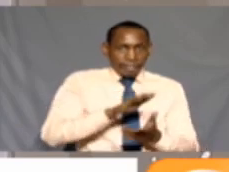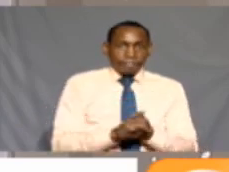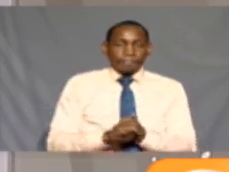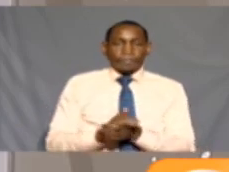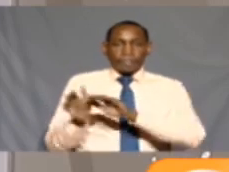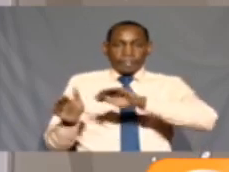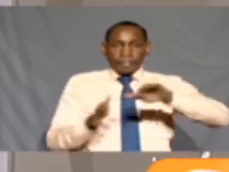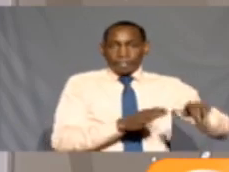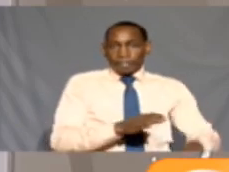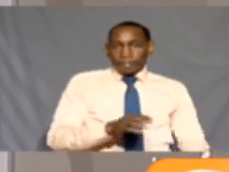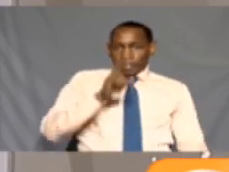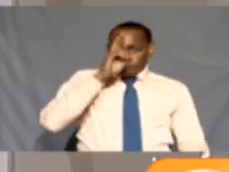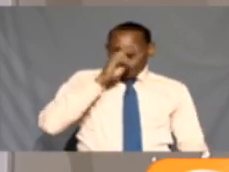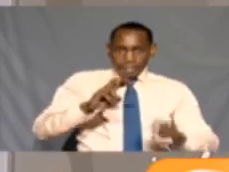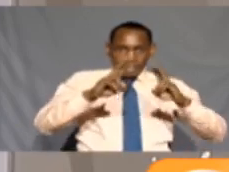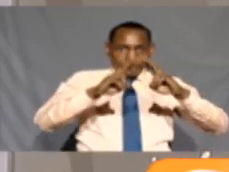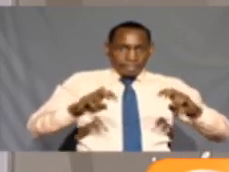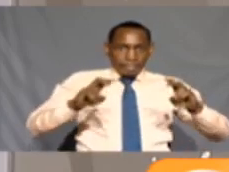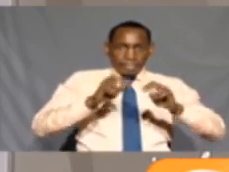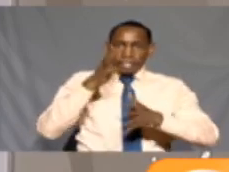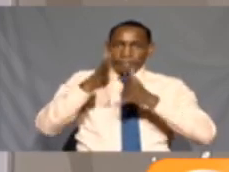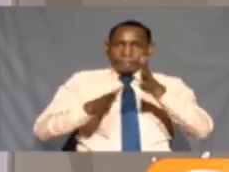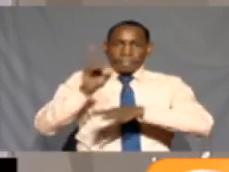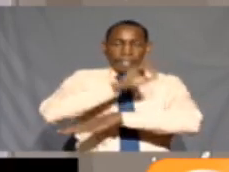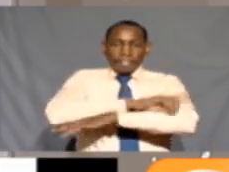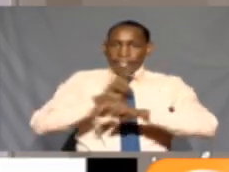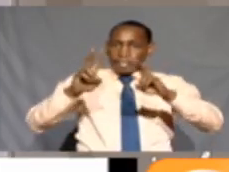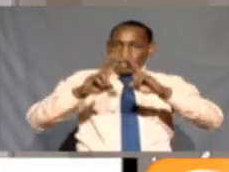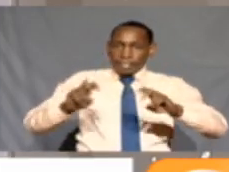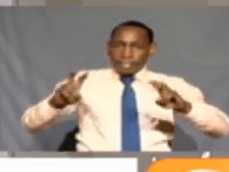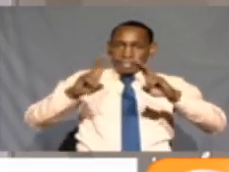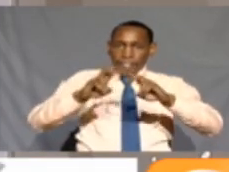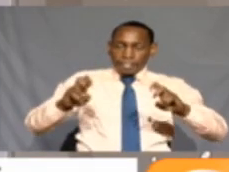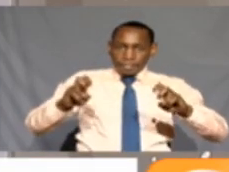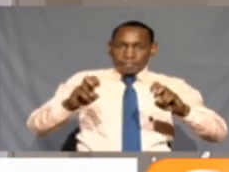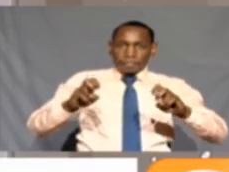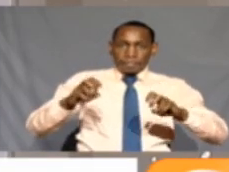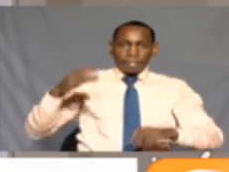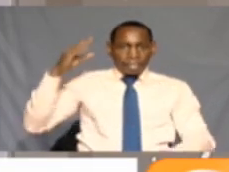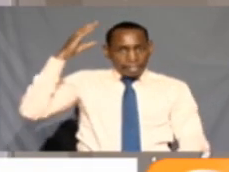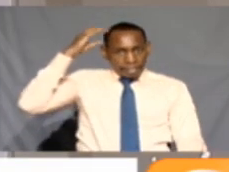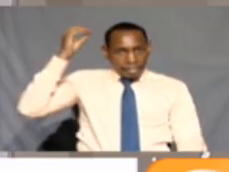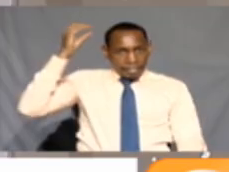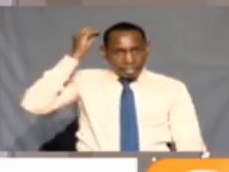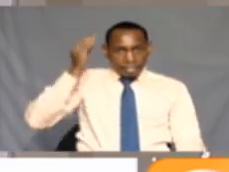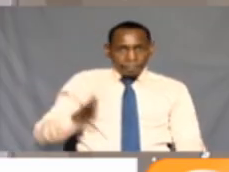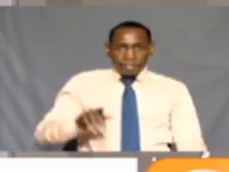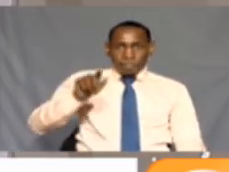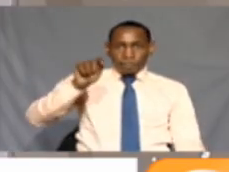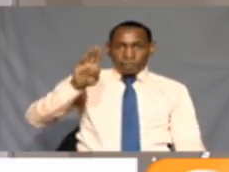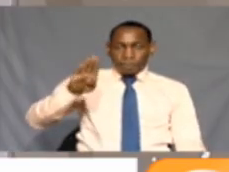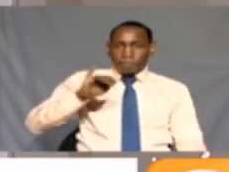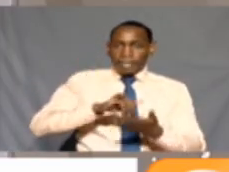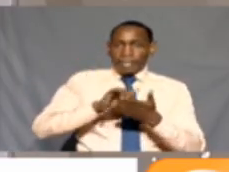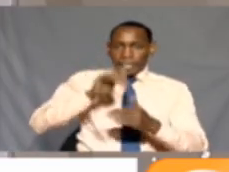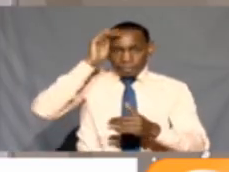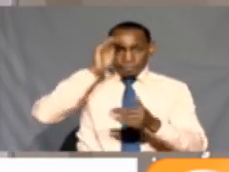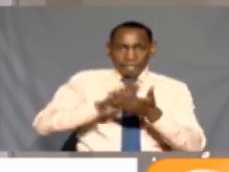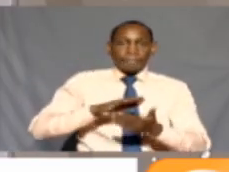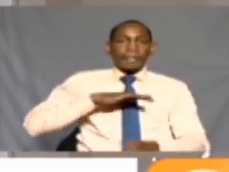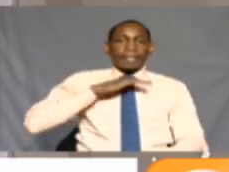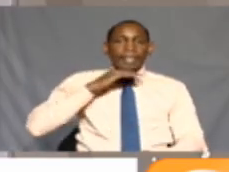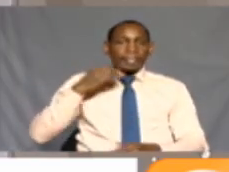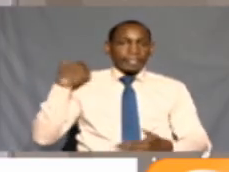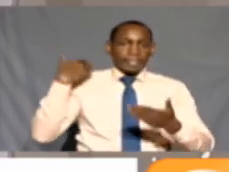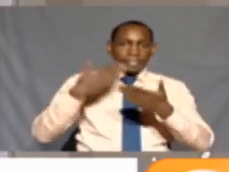It's taken the police 55 days to trace the whereabouts of Dutchman Tob Cohen, a man they believed to be dead since his